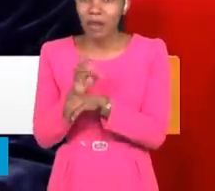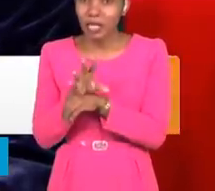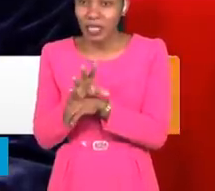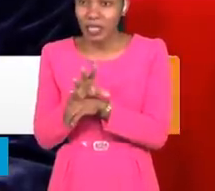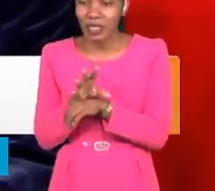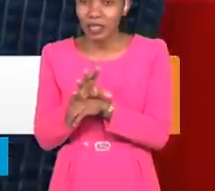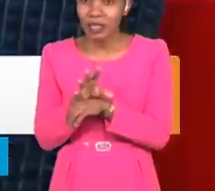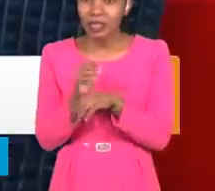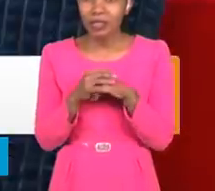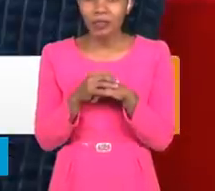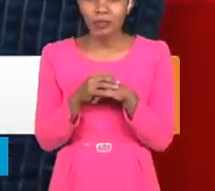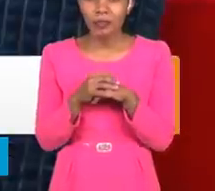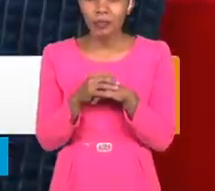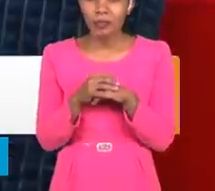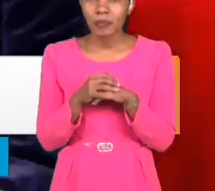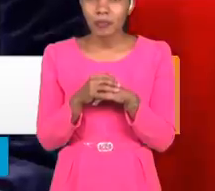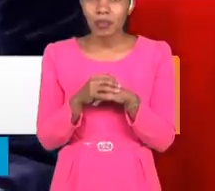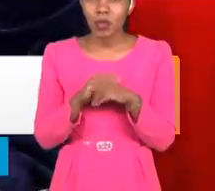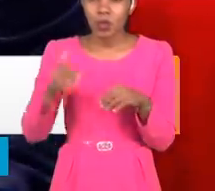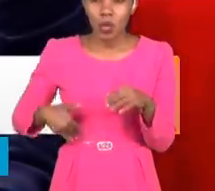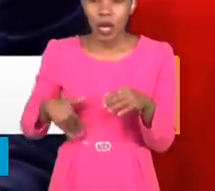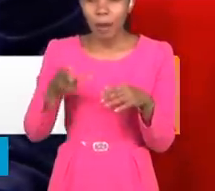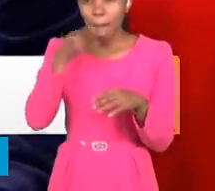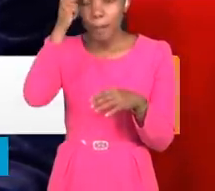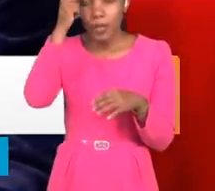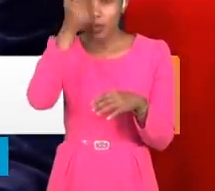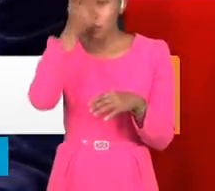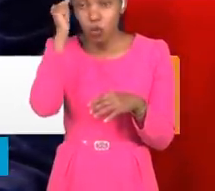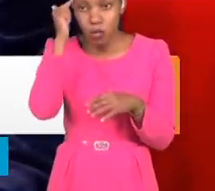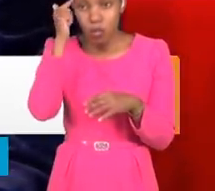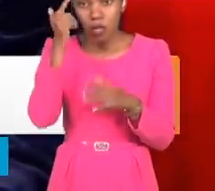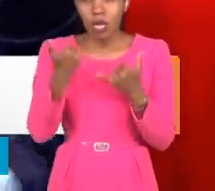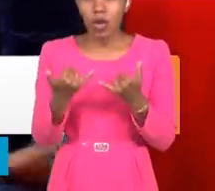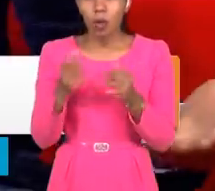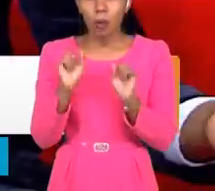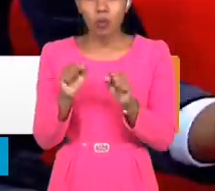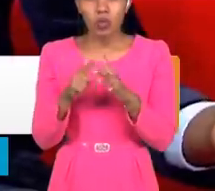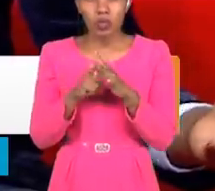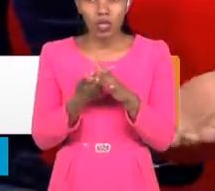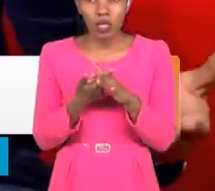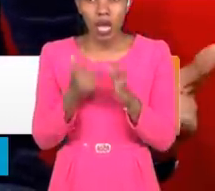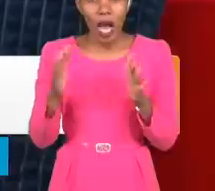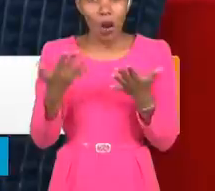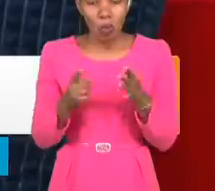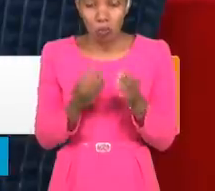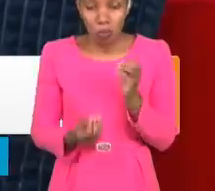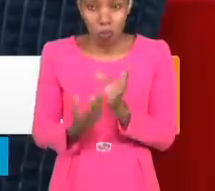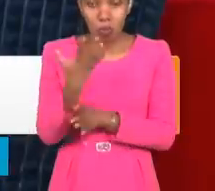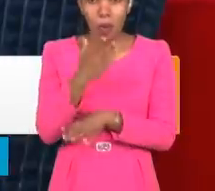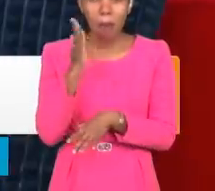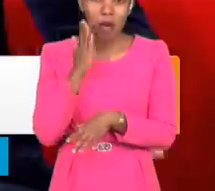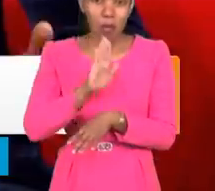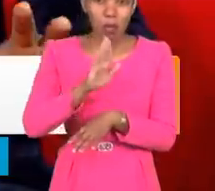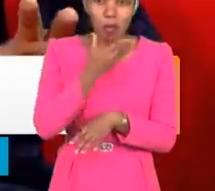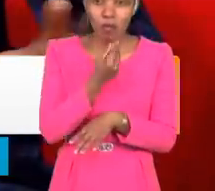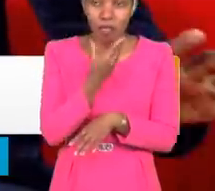advisory angles to young parents? Because now it can boil down to even the way you're raised up. True. Your mother, your